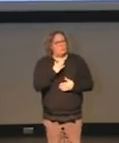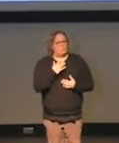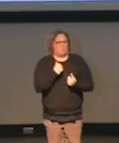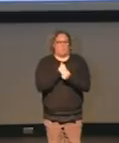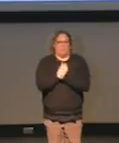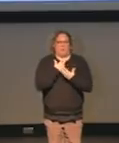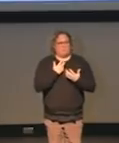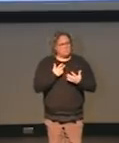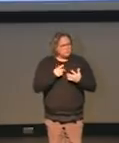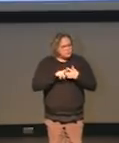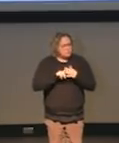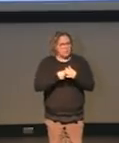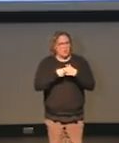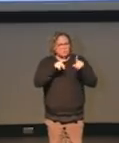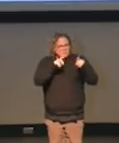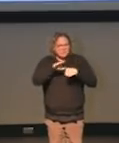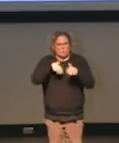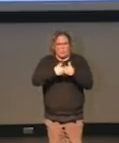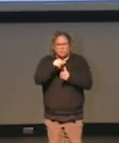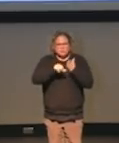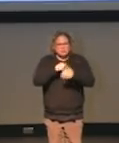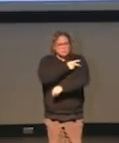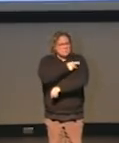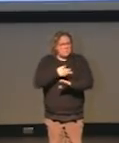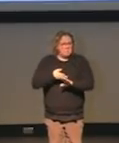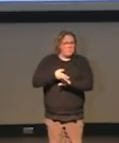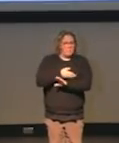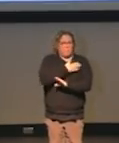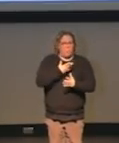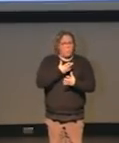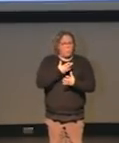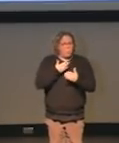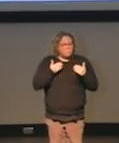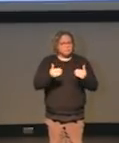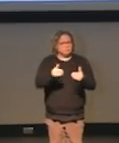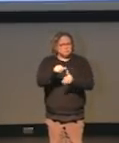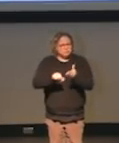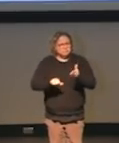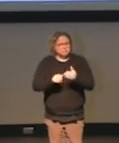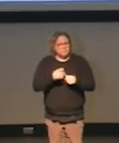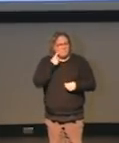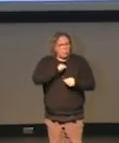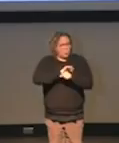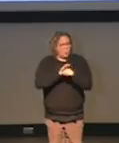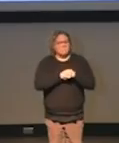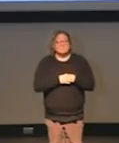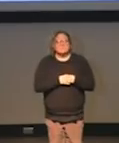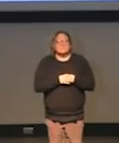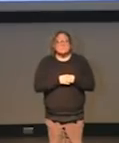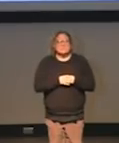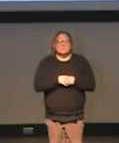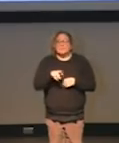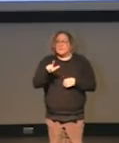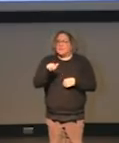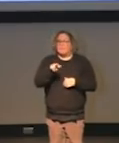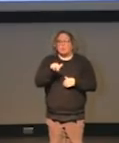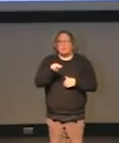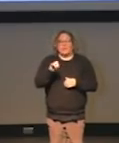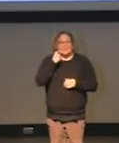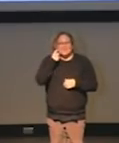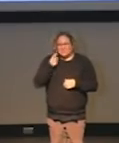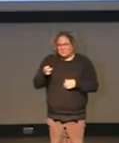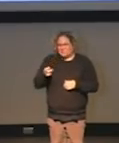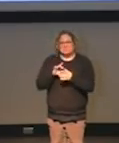could test all surgical patients or procedural patients before either procedures or surgery. As Lorraine spoke to that,